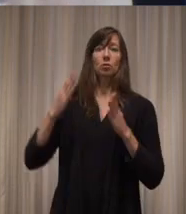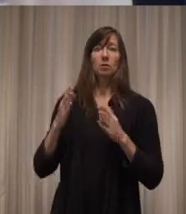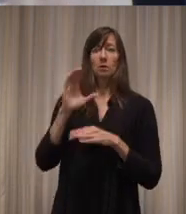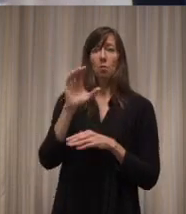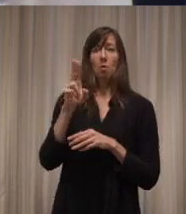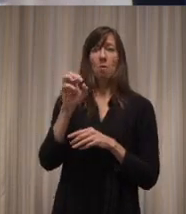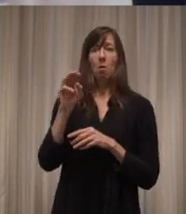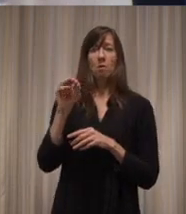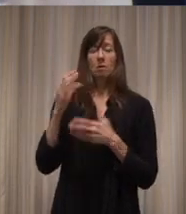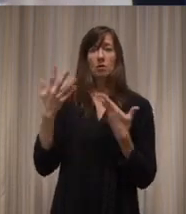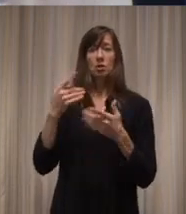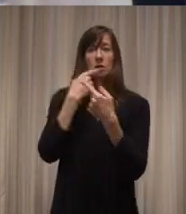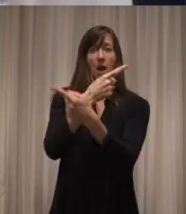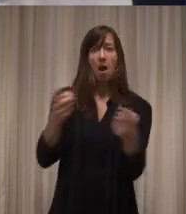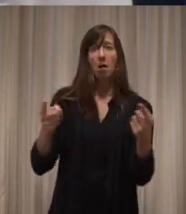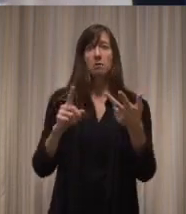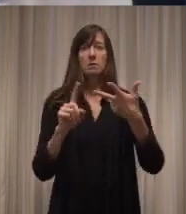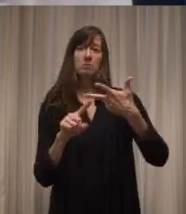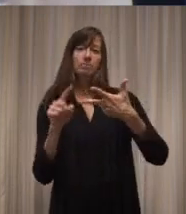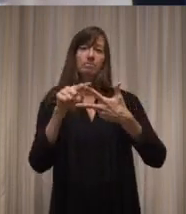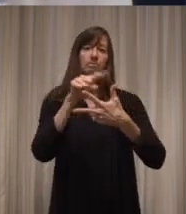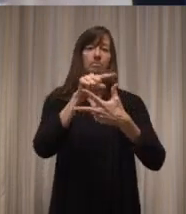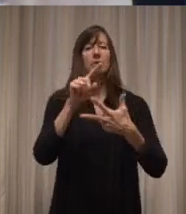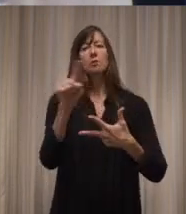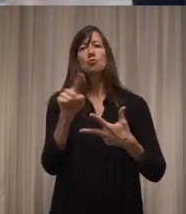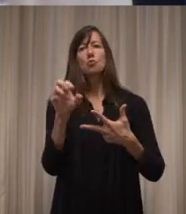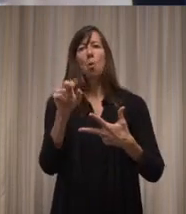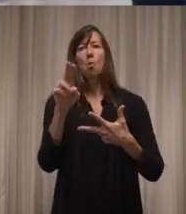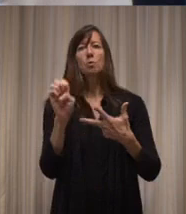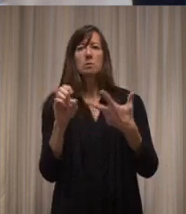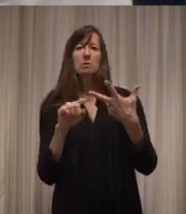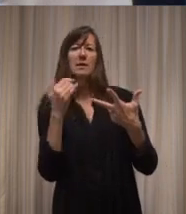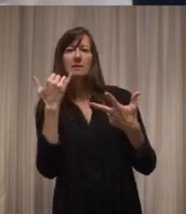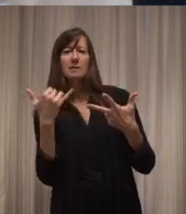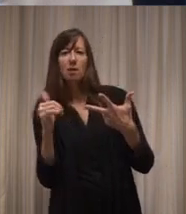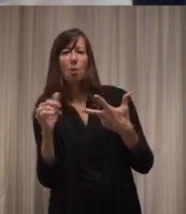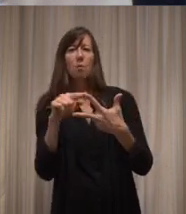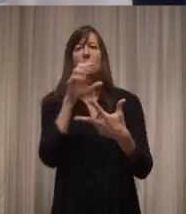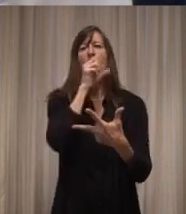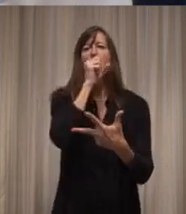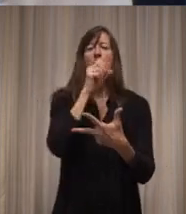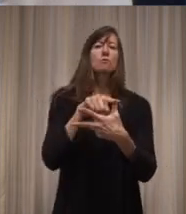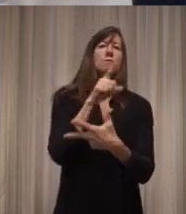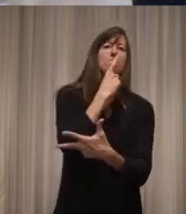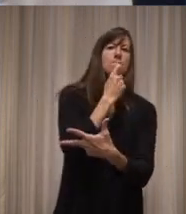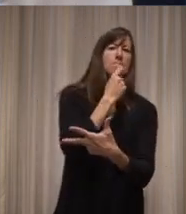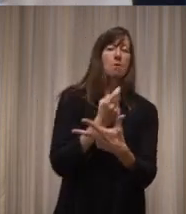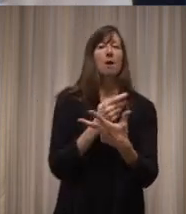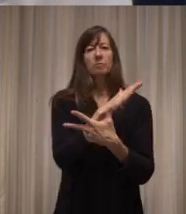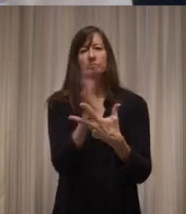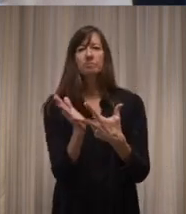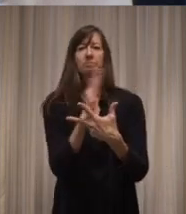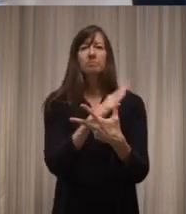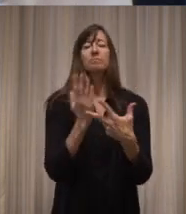in place. However, they've continued to adjust the criteria based on the latest data and the health advice. So